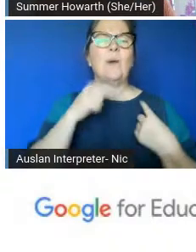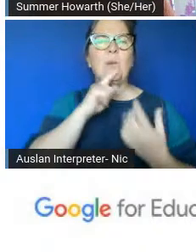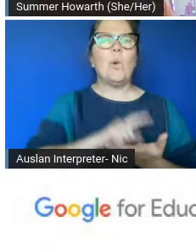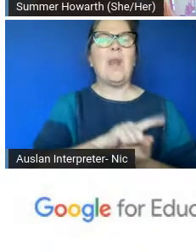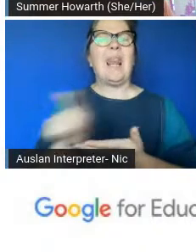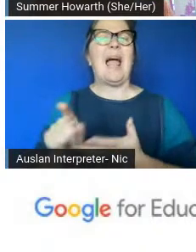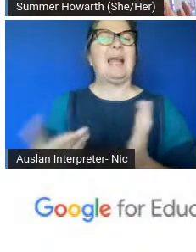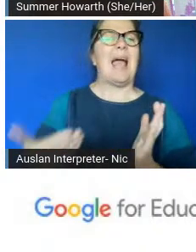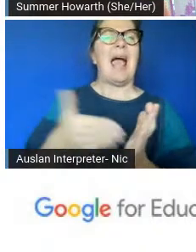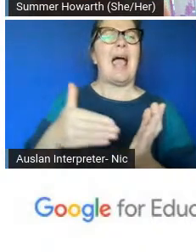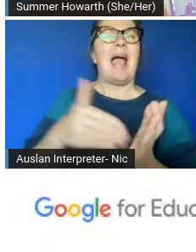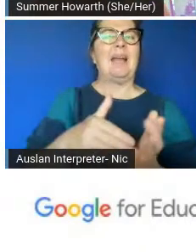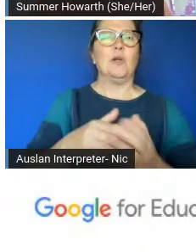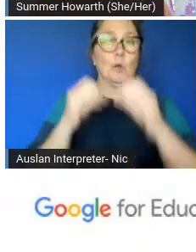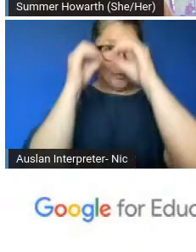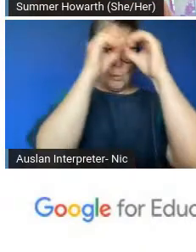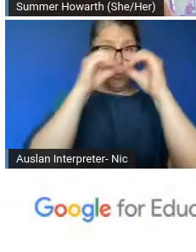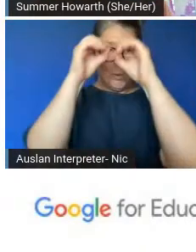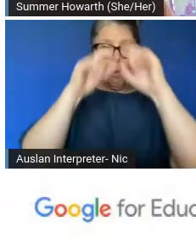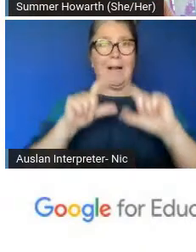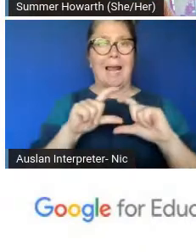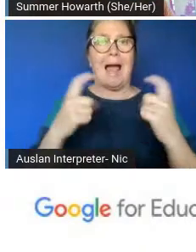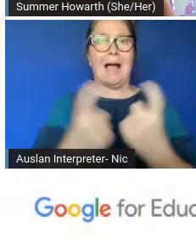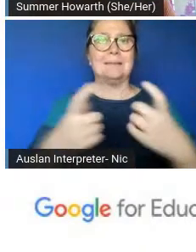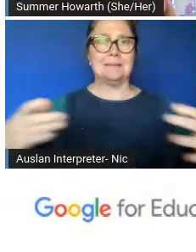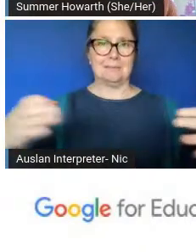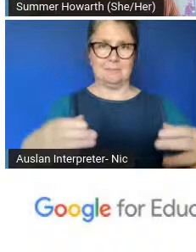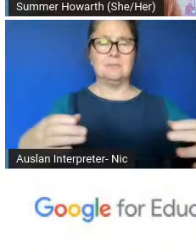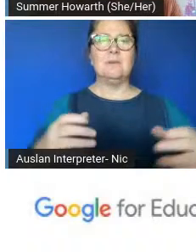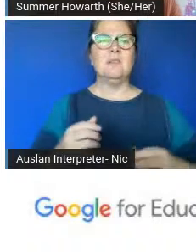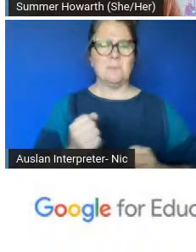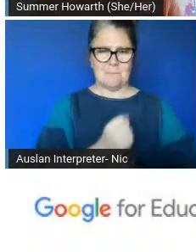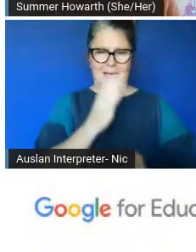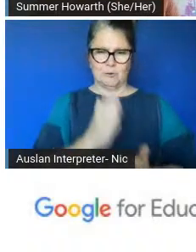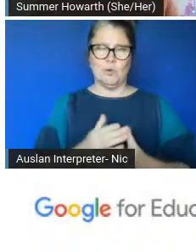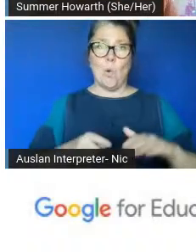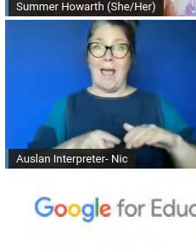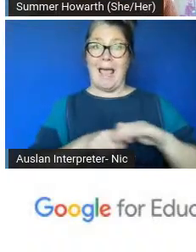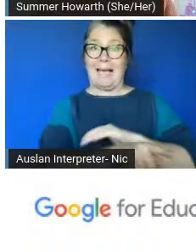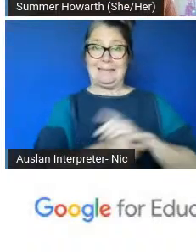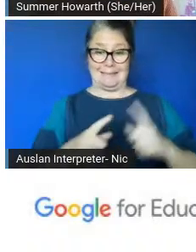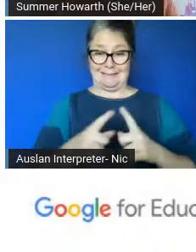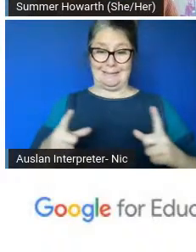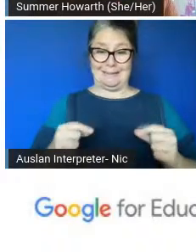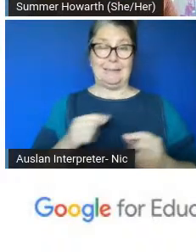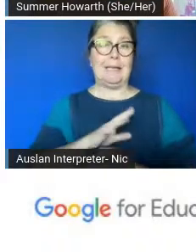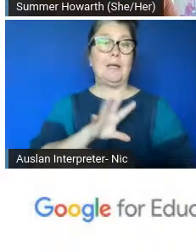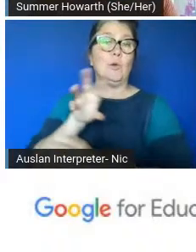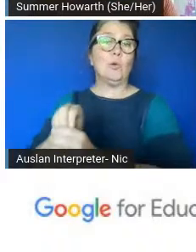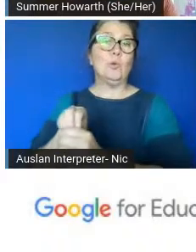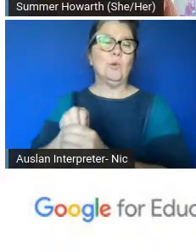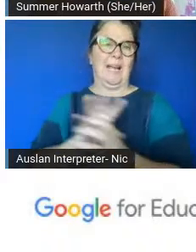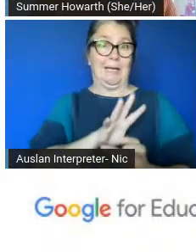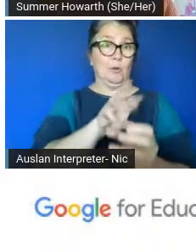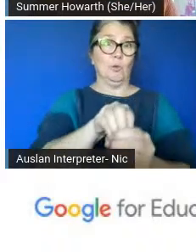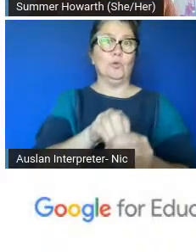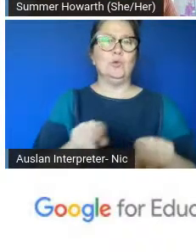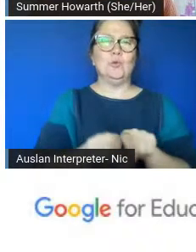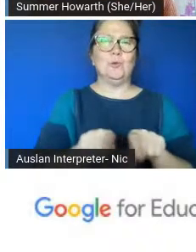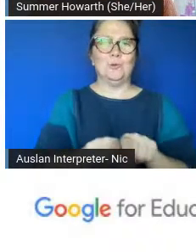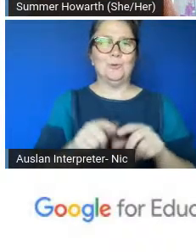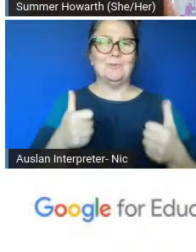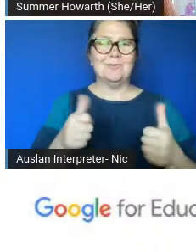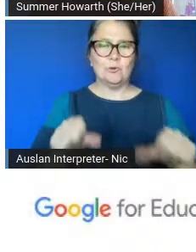well. Keep that community ticking along. We'll make sure the exit ticket is in there as well, particularly for those who